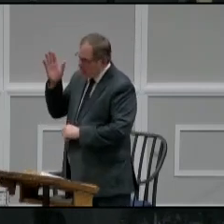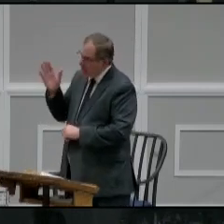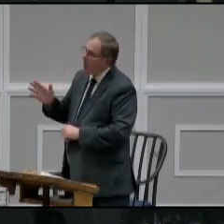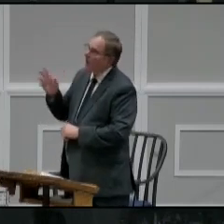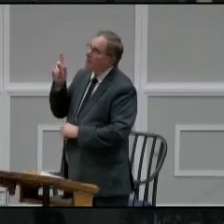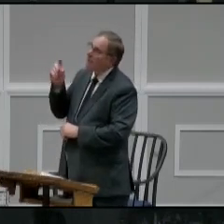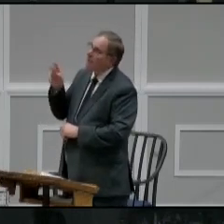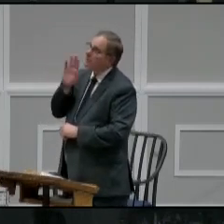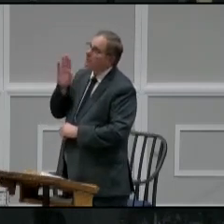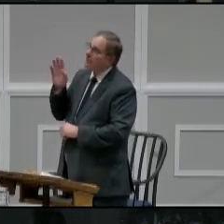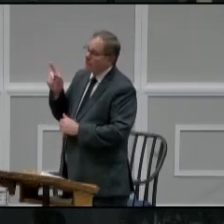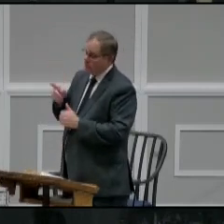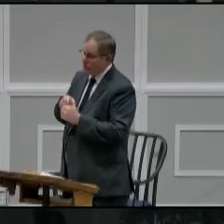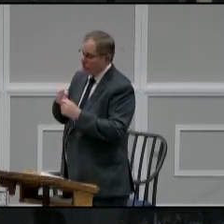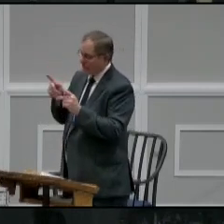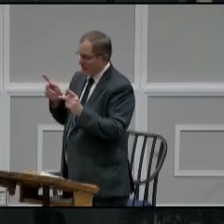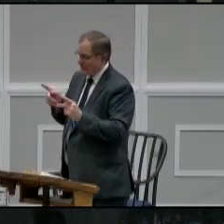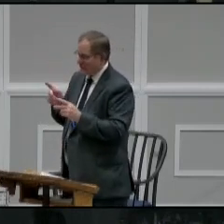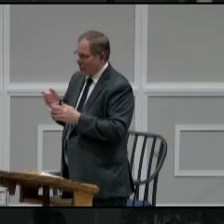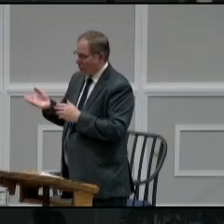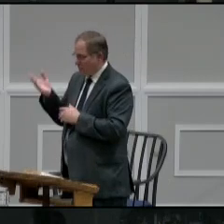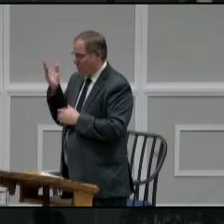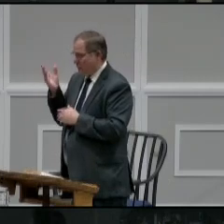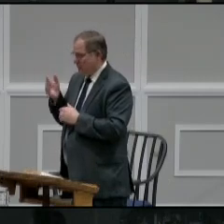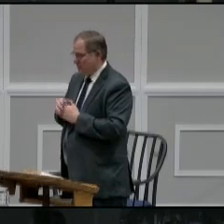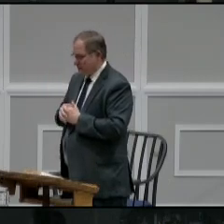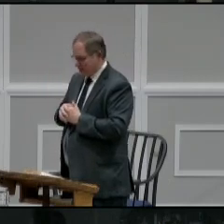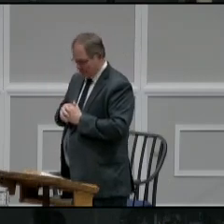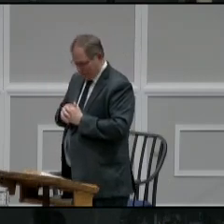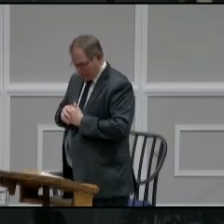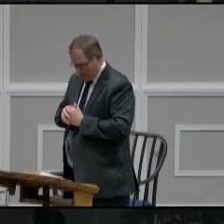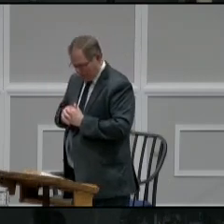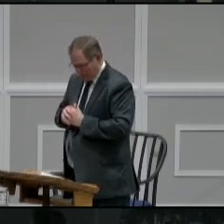Maybe it may be time for us to start doing some purging.